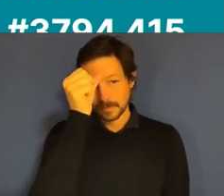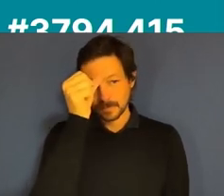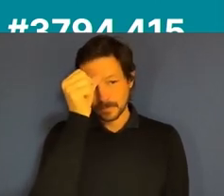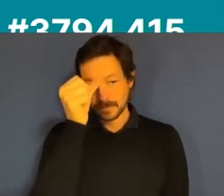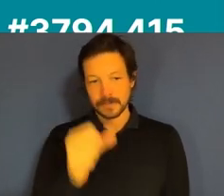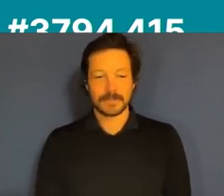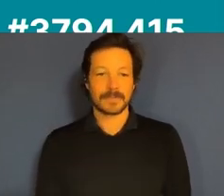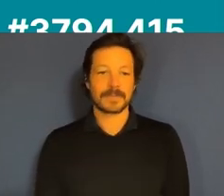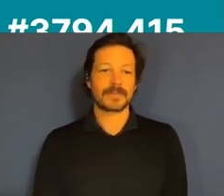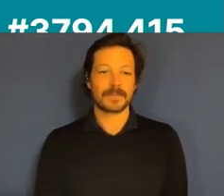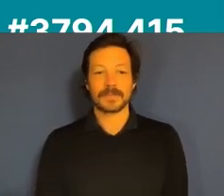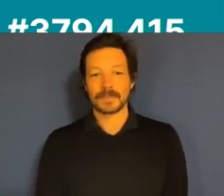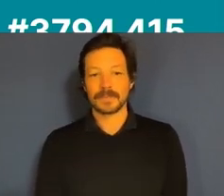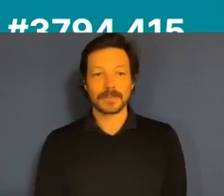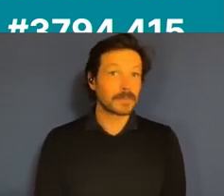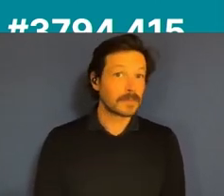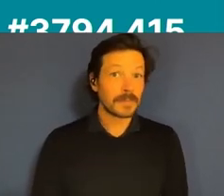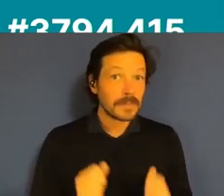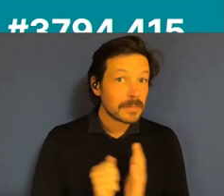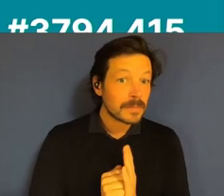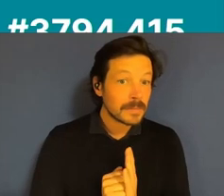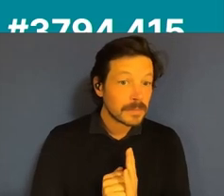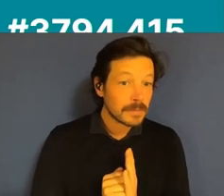OK, what do we think? we get this one right? it a three out of three?